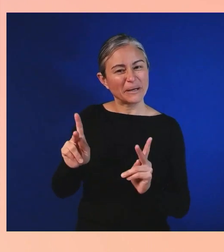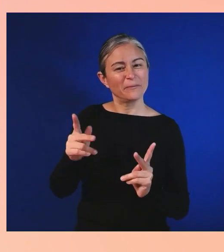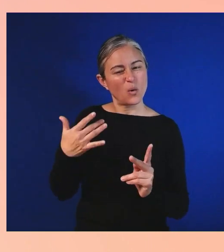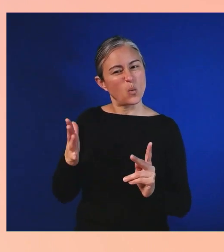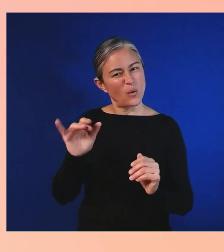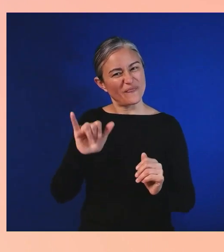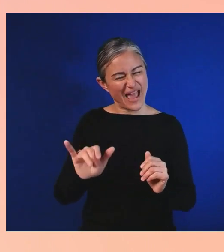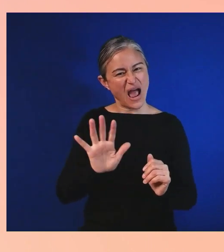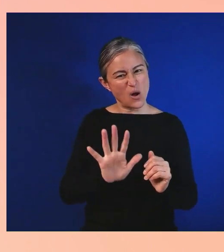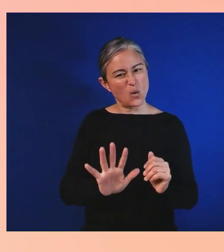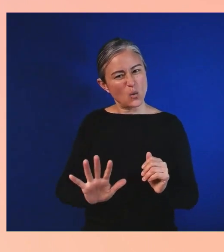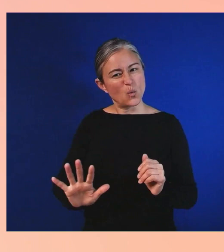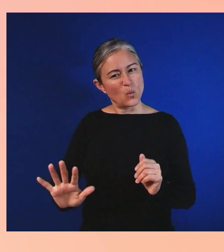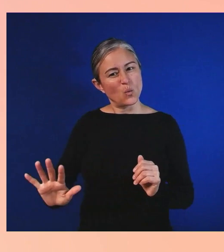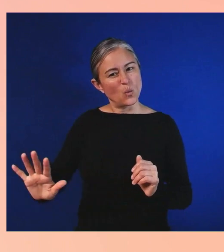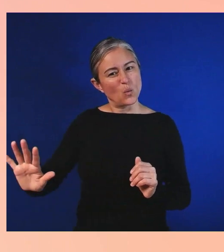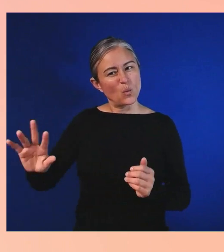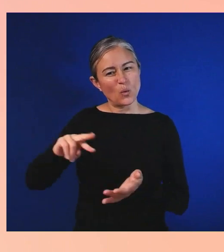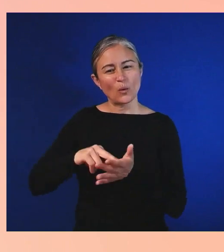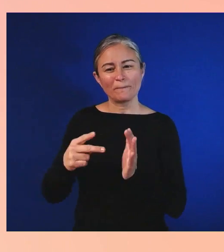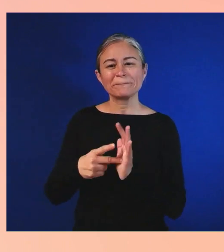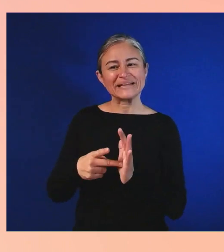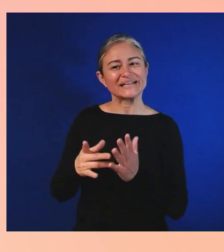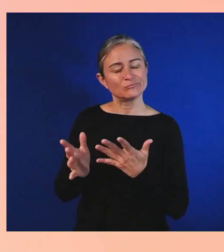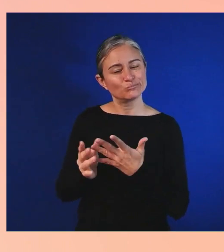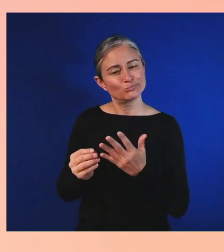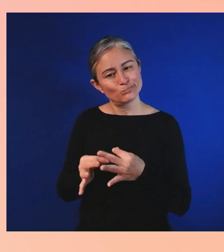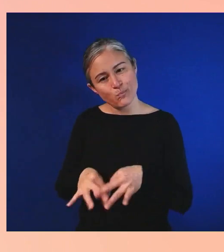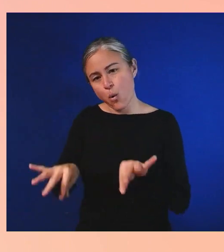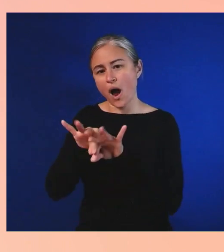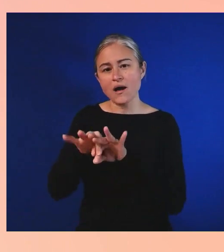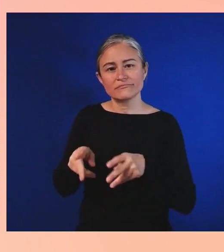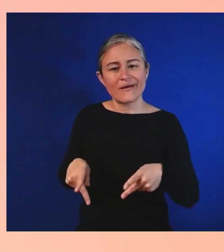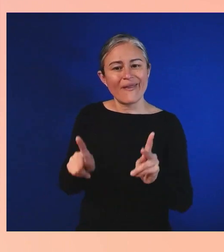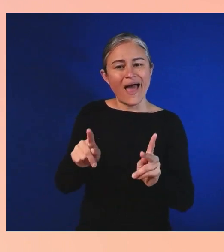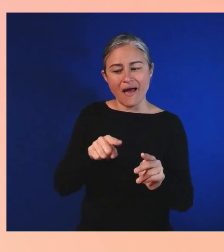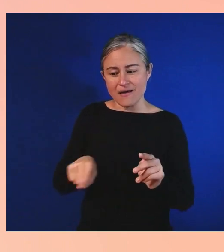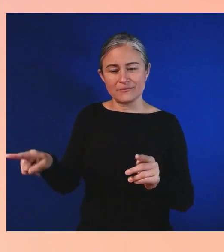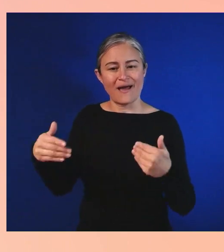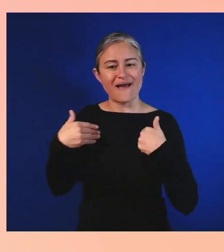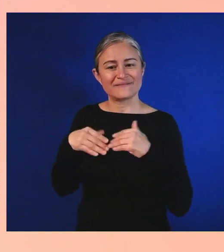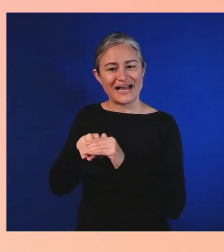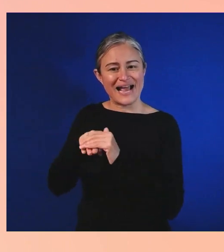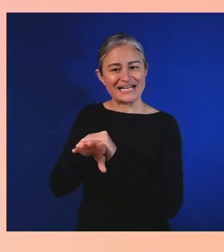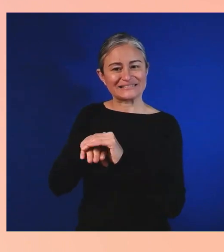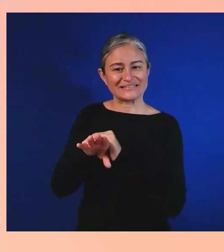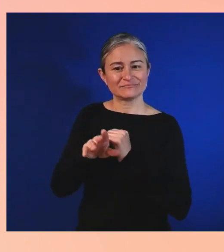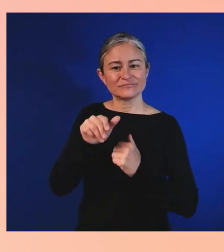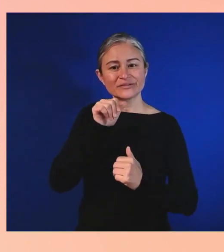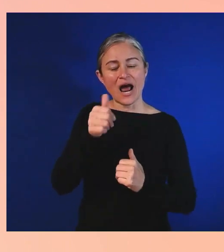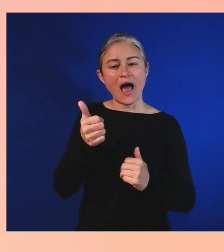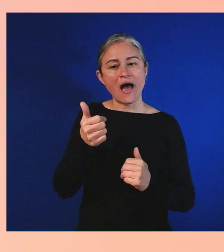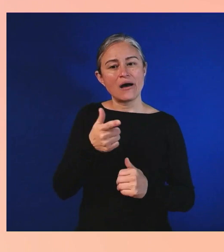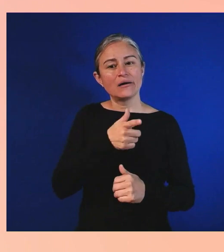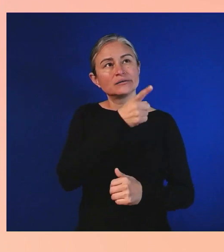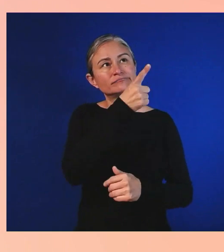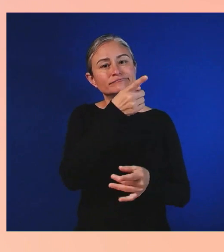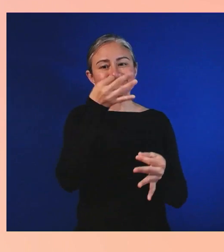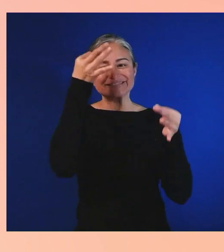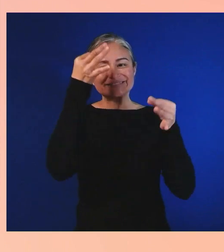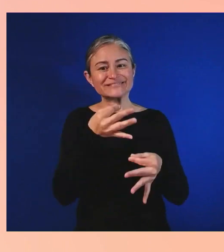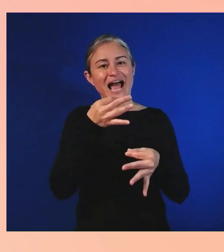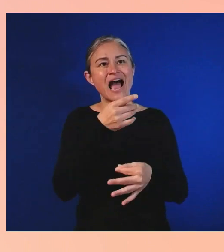access to the internet. It should not be up to people who have the means to be able to afford an internet